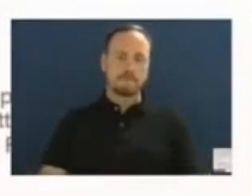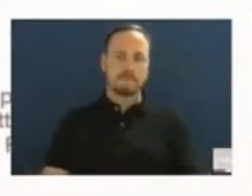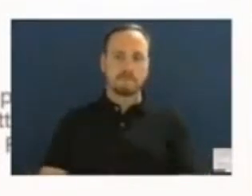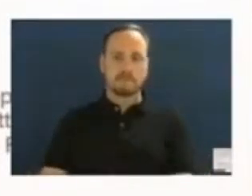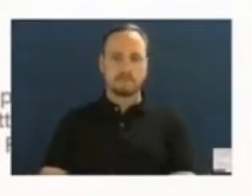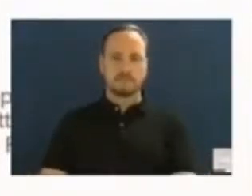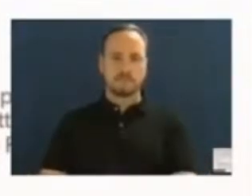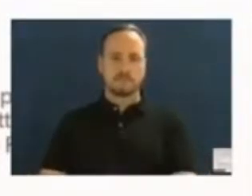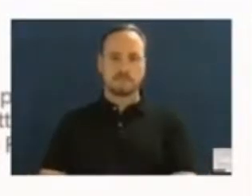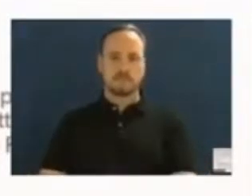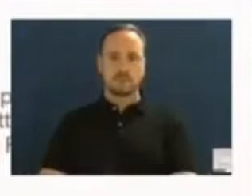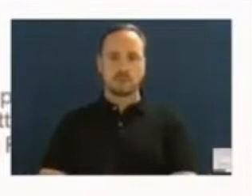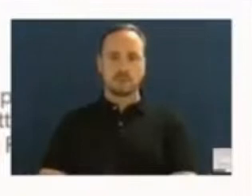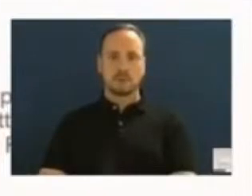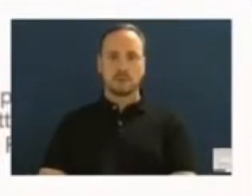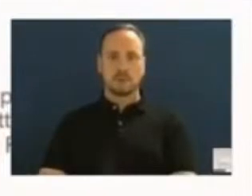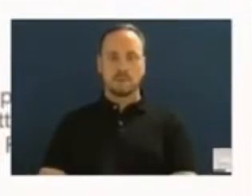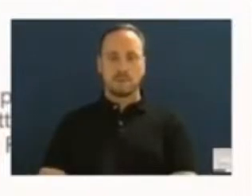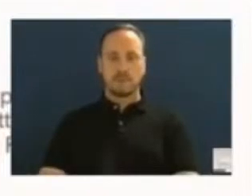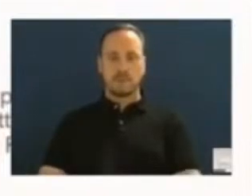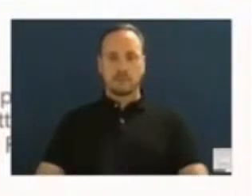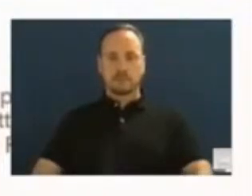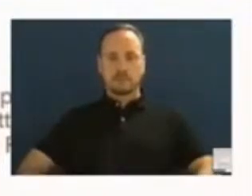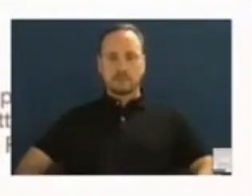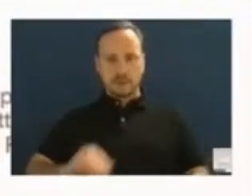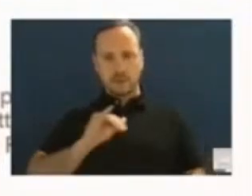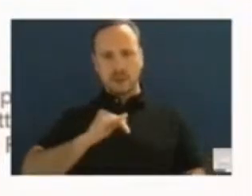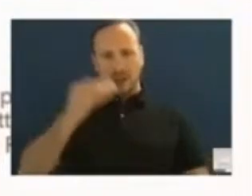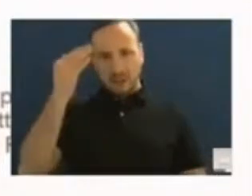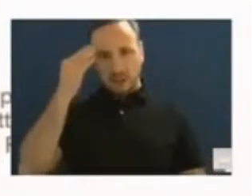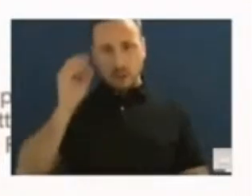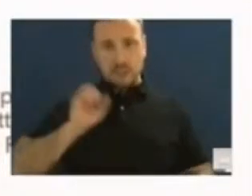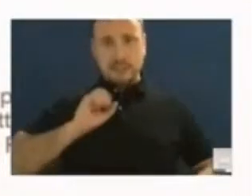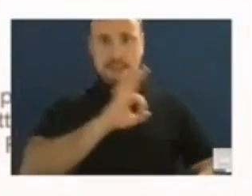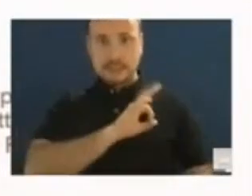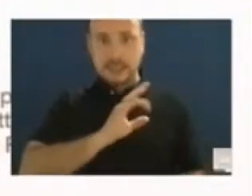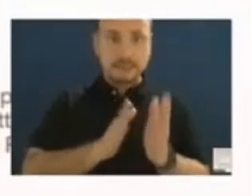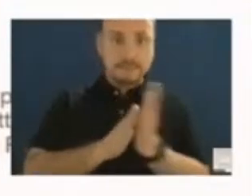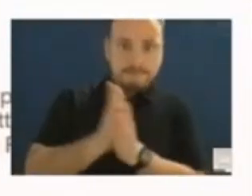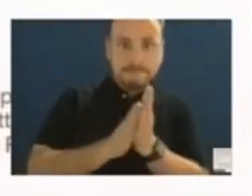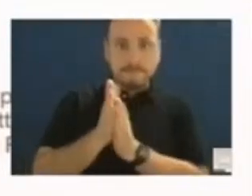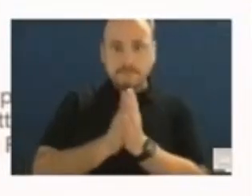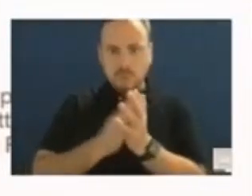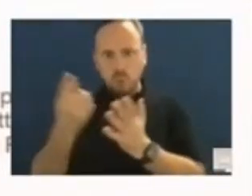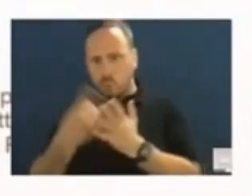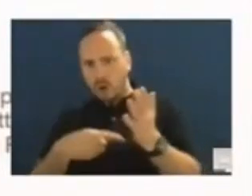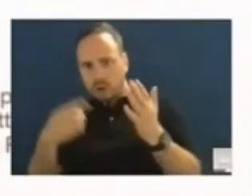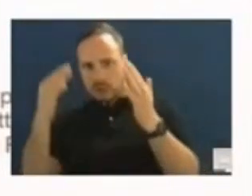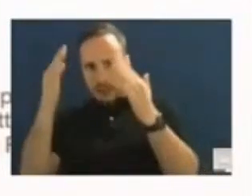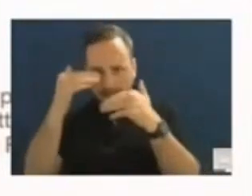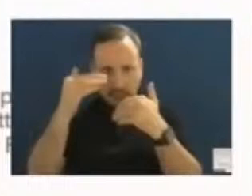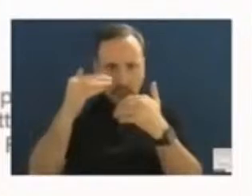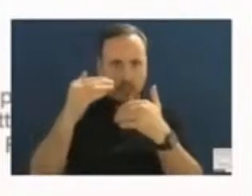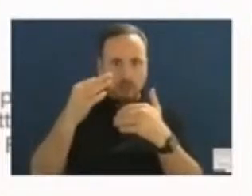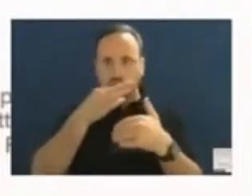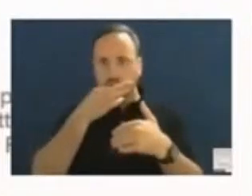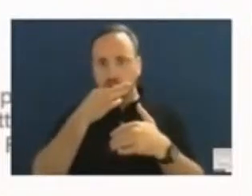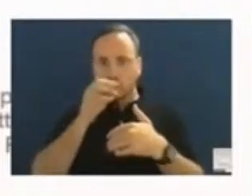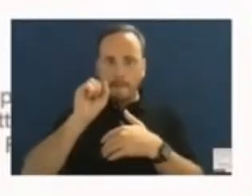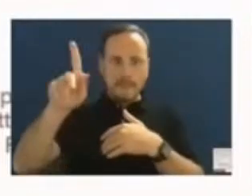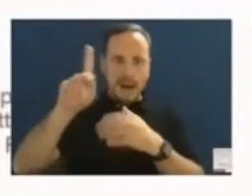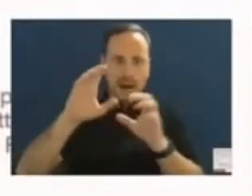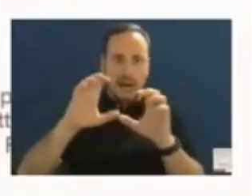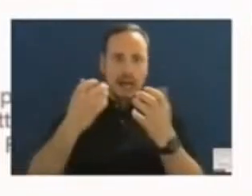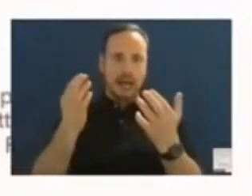Now, I know that our staff are eagerly anticipating what expectations are going to be as we transition them back into the classrooms.